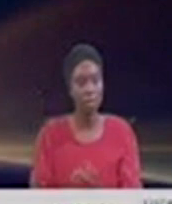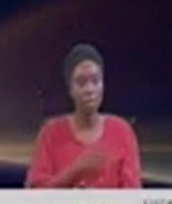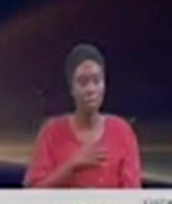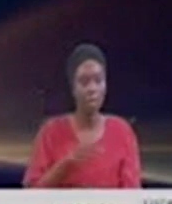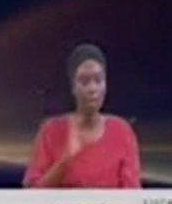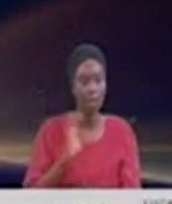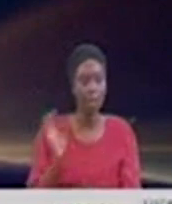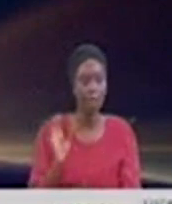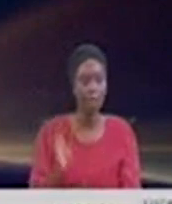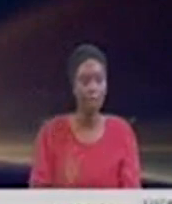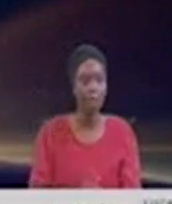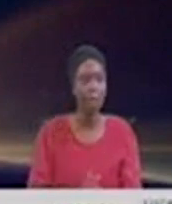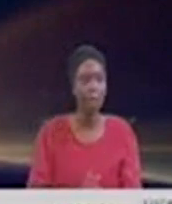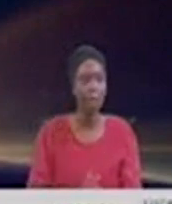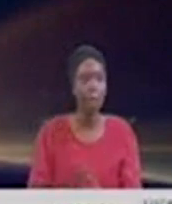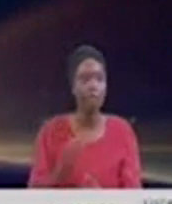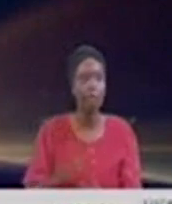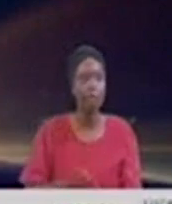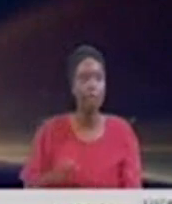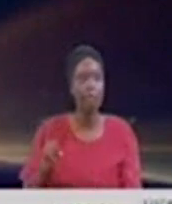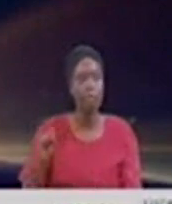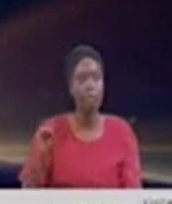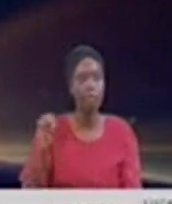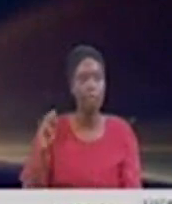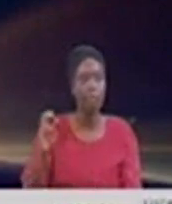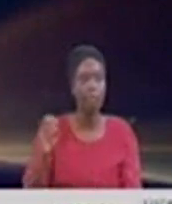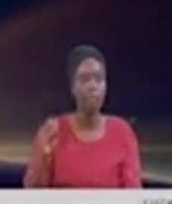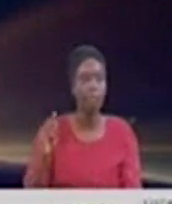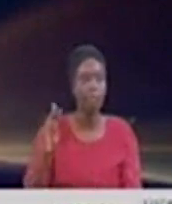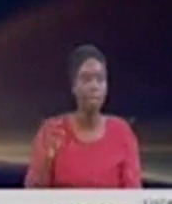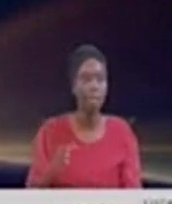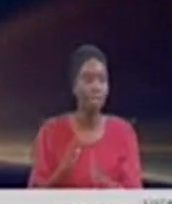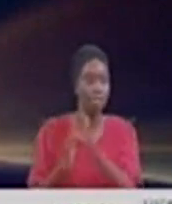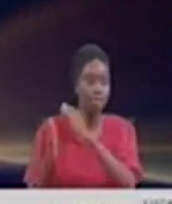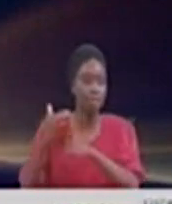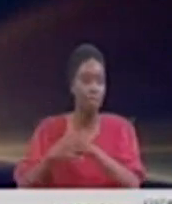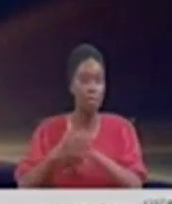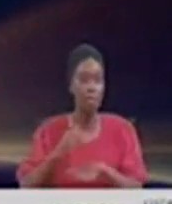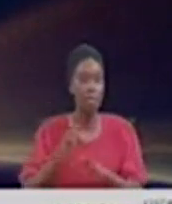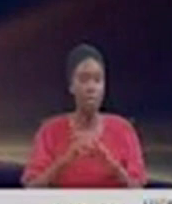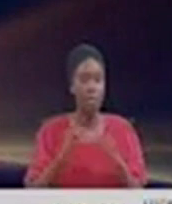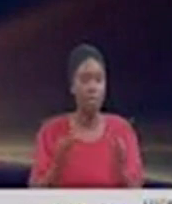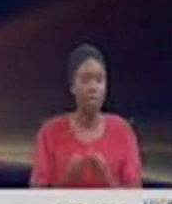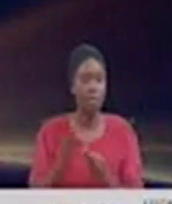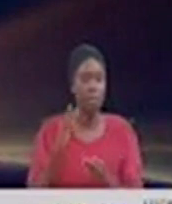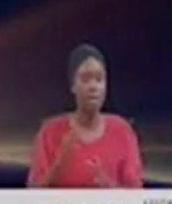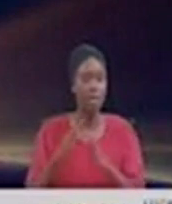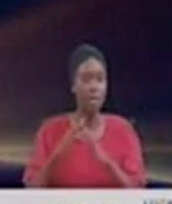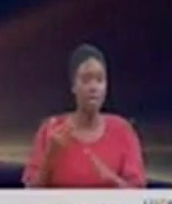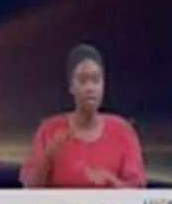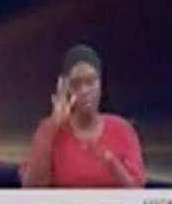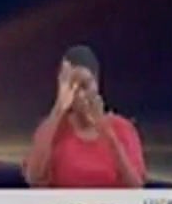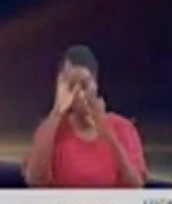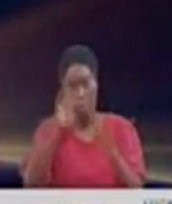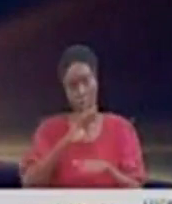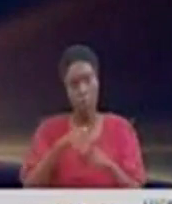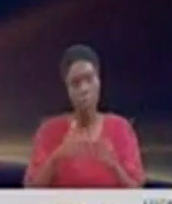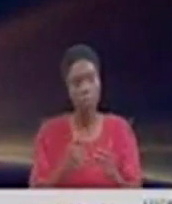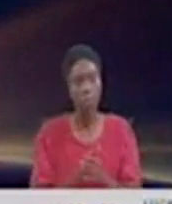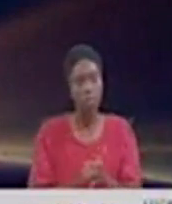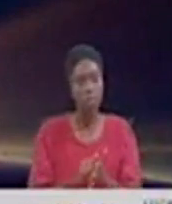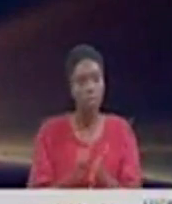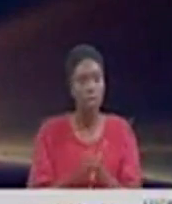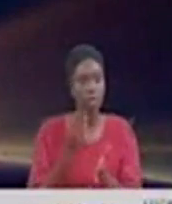46,500. Of the children of Simeon, by their generations, after their families, by the house of their